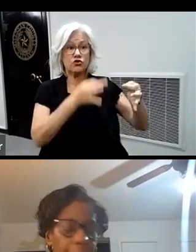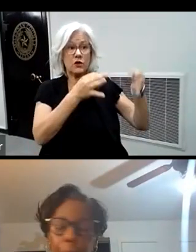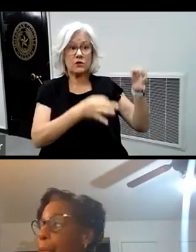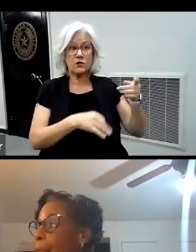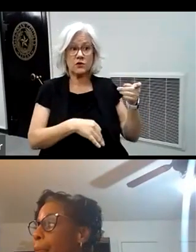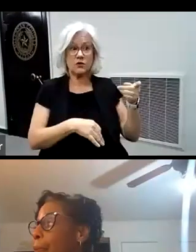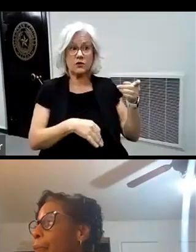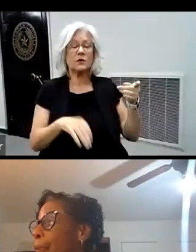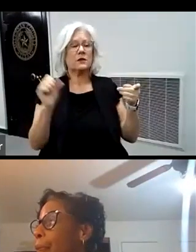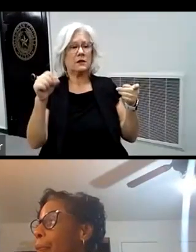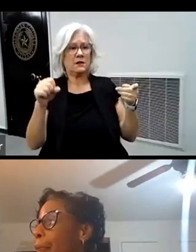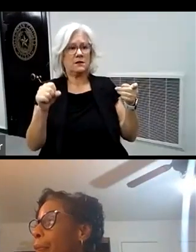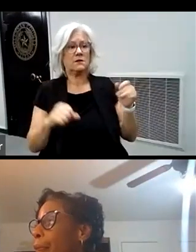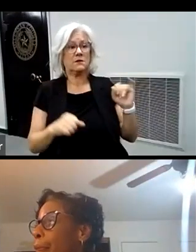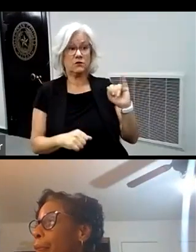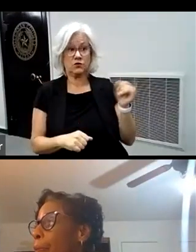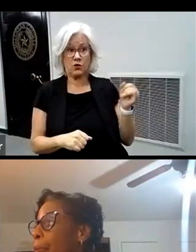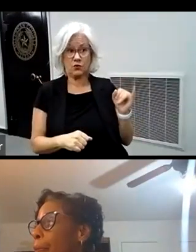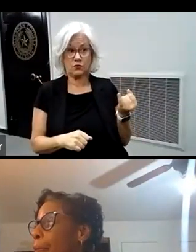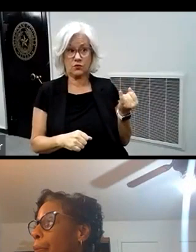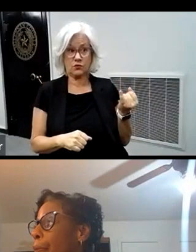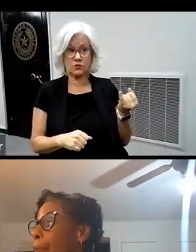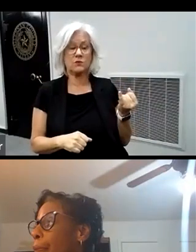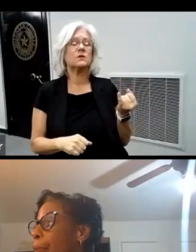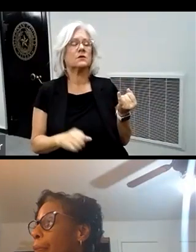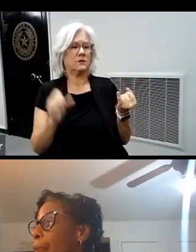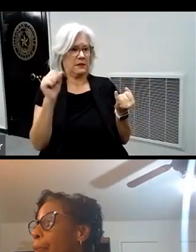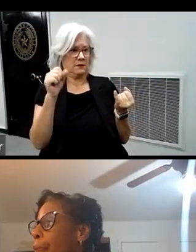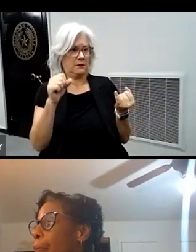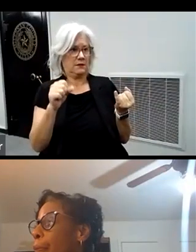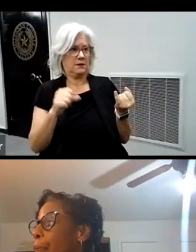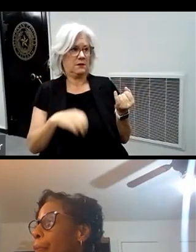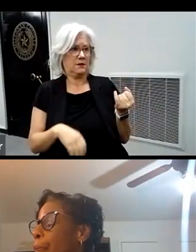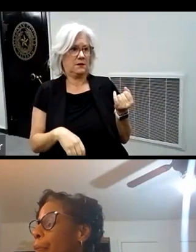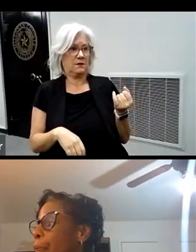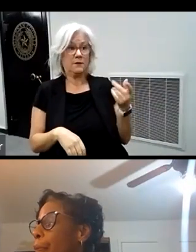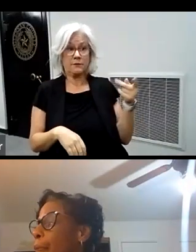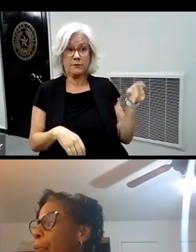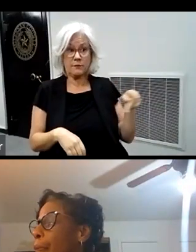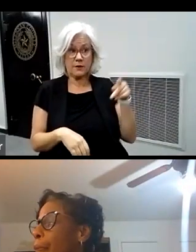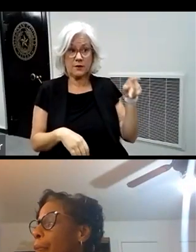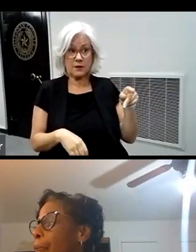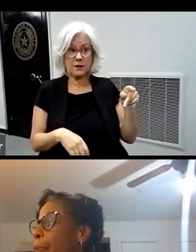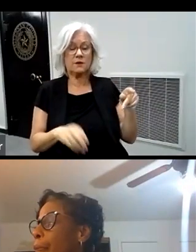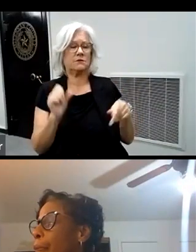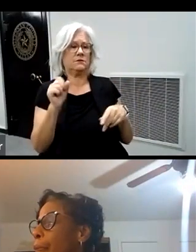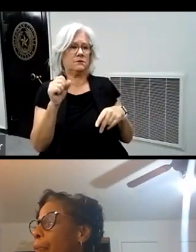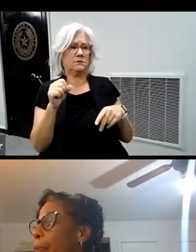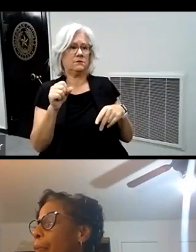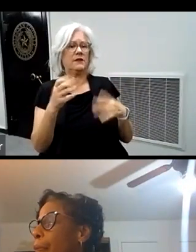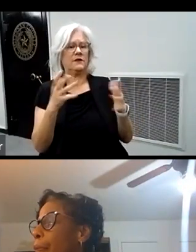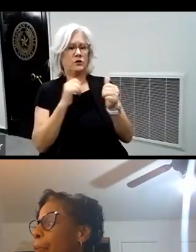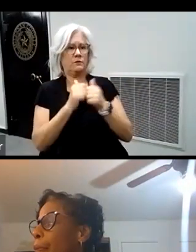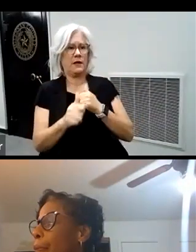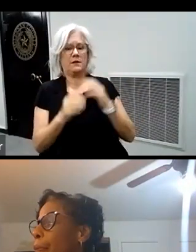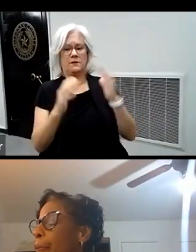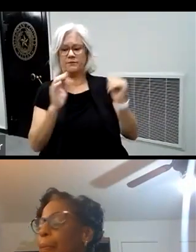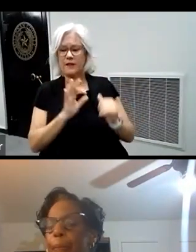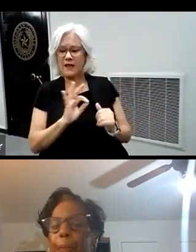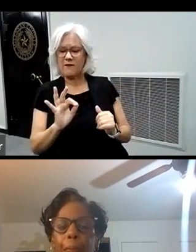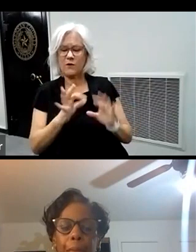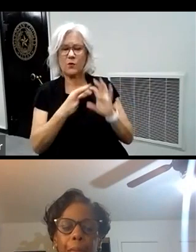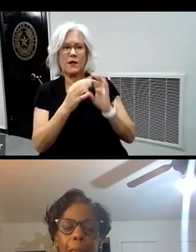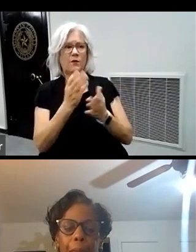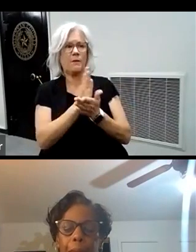Aye. Commissioner Jones. Aye. Commissioner Perry. Passed. Under F, under